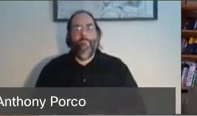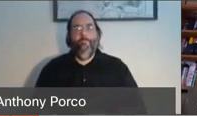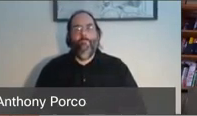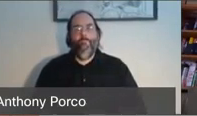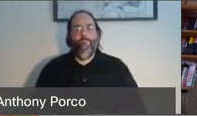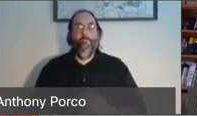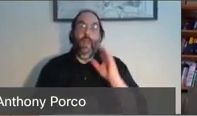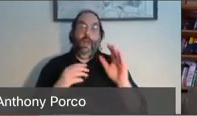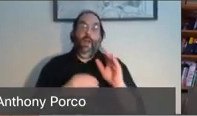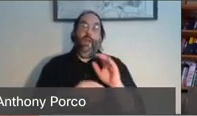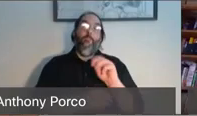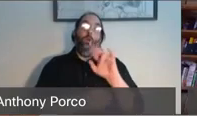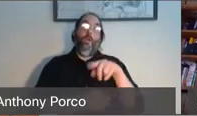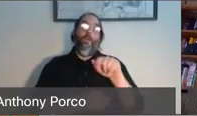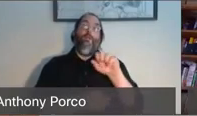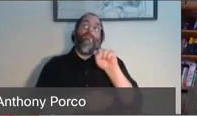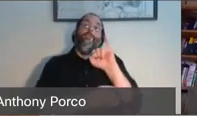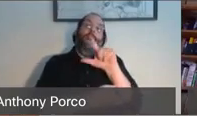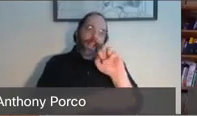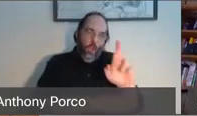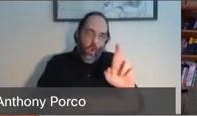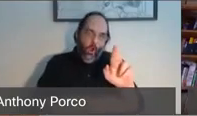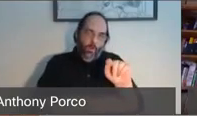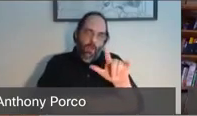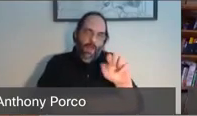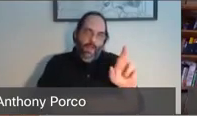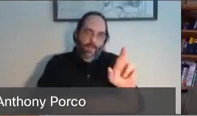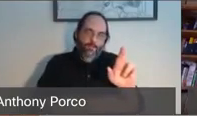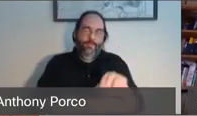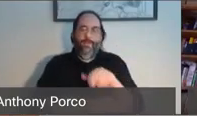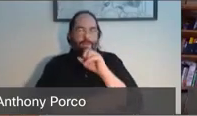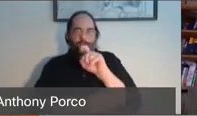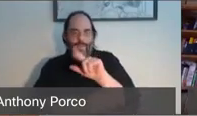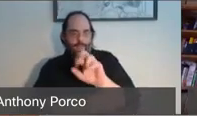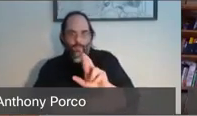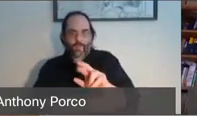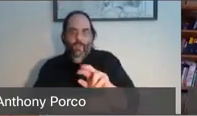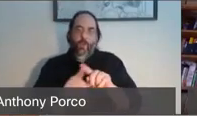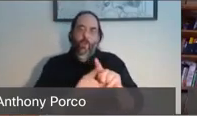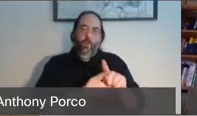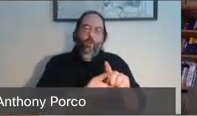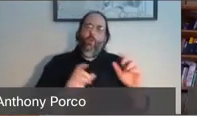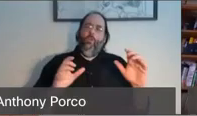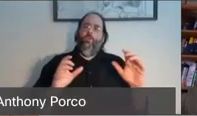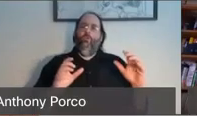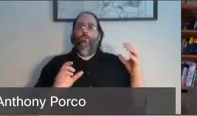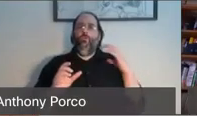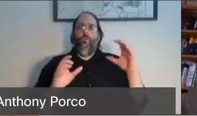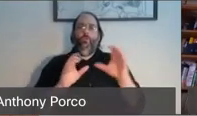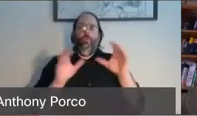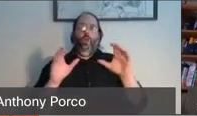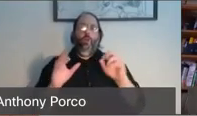Hi, everybody. I'm Marquita Seiler Tyler, Certified Benefits Specialist, also Certified Corporate Wellness Specialist, and Advanced Mind Body